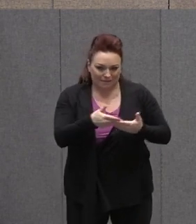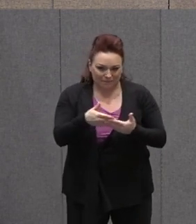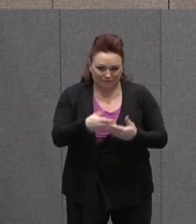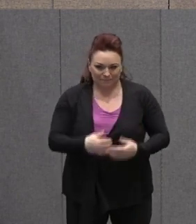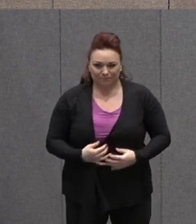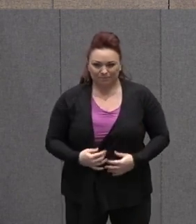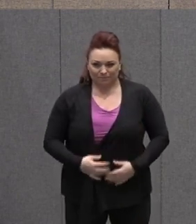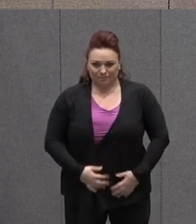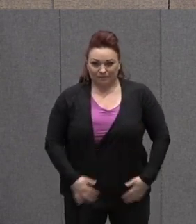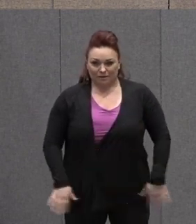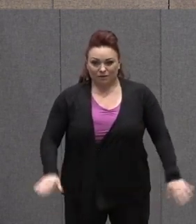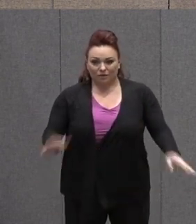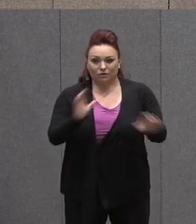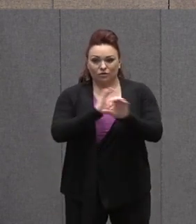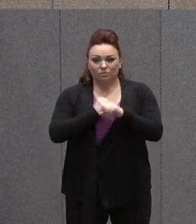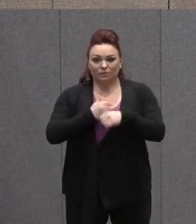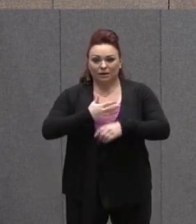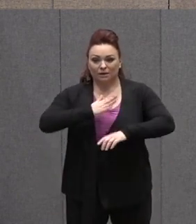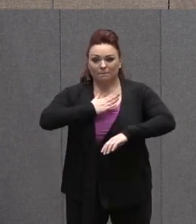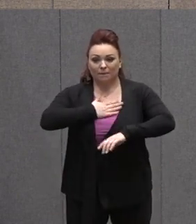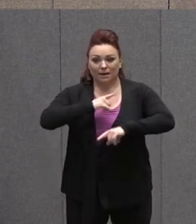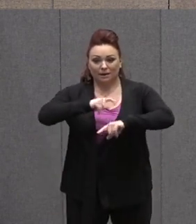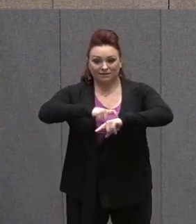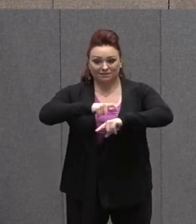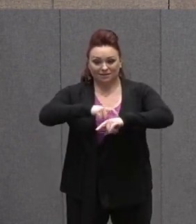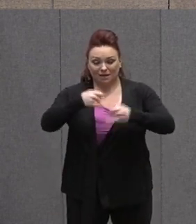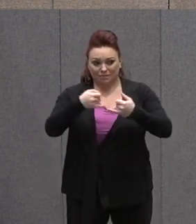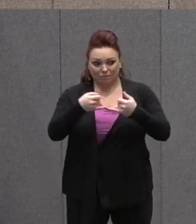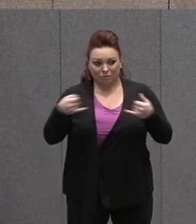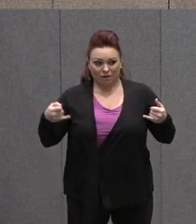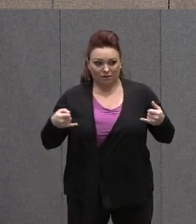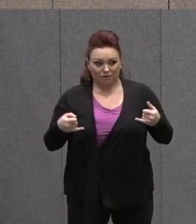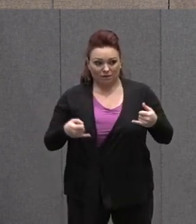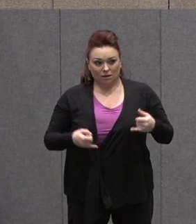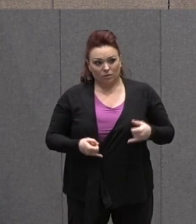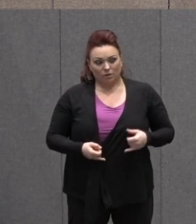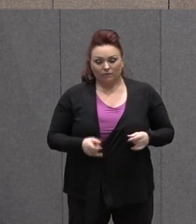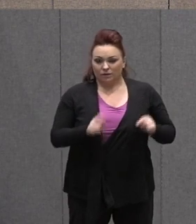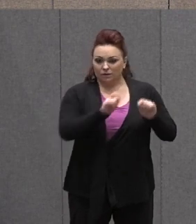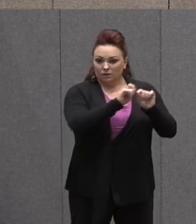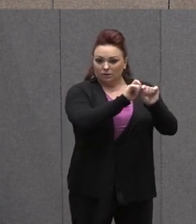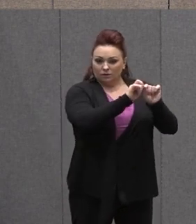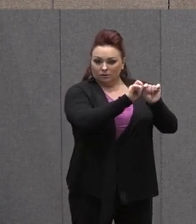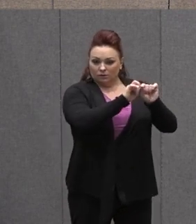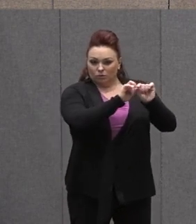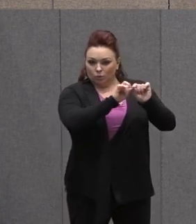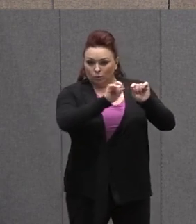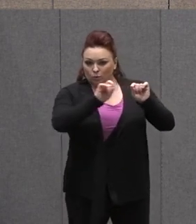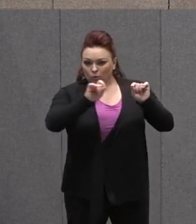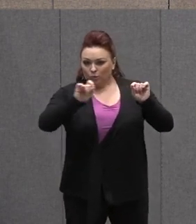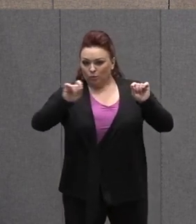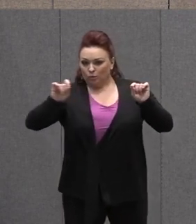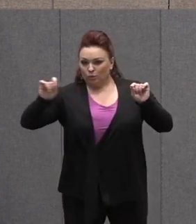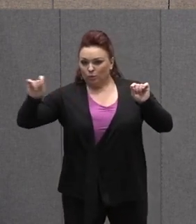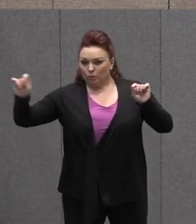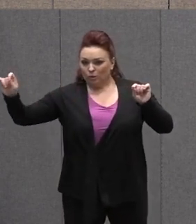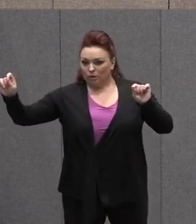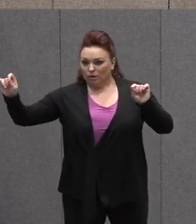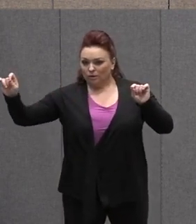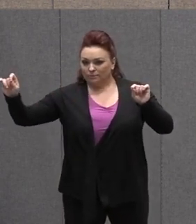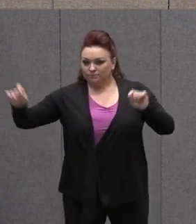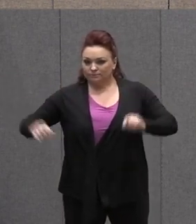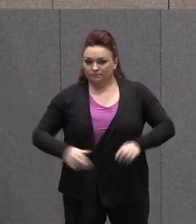To make my timeline, I'm going to draw a straight line across my paper.